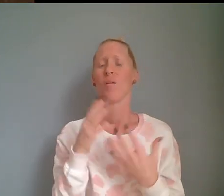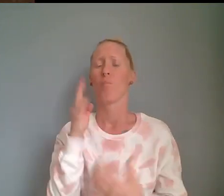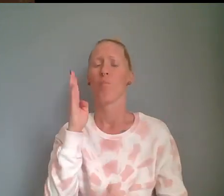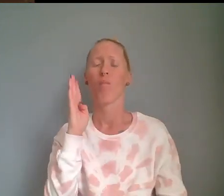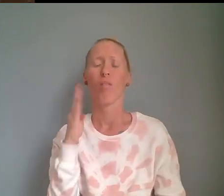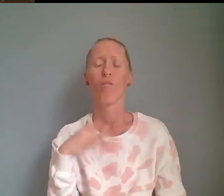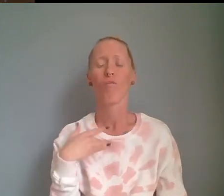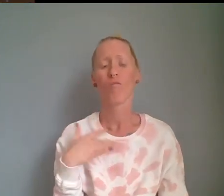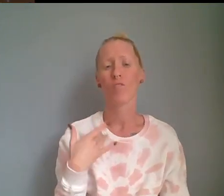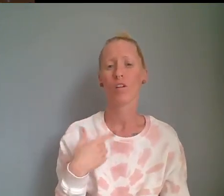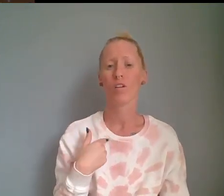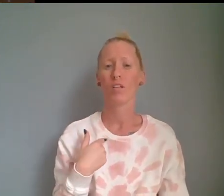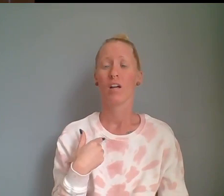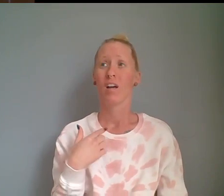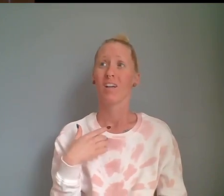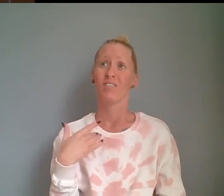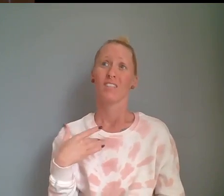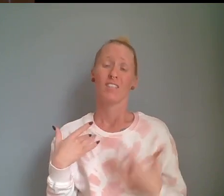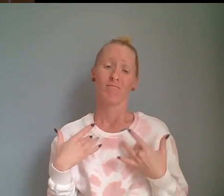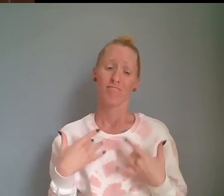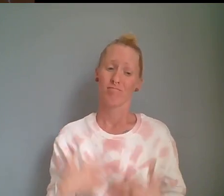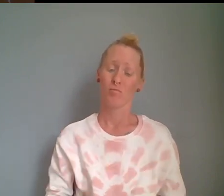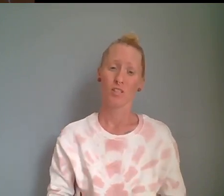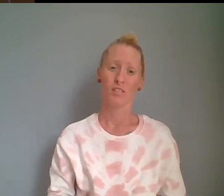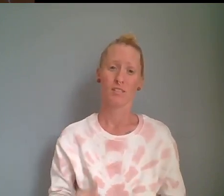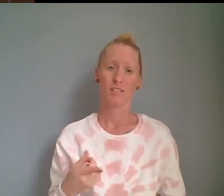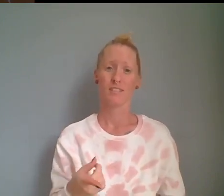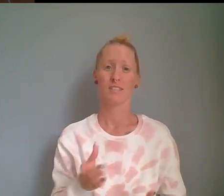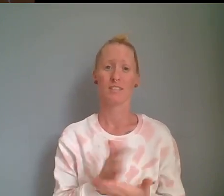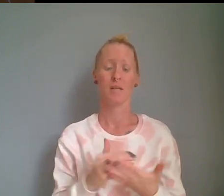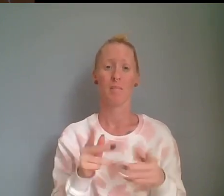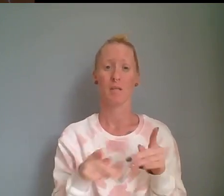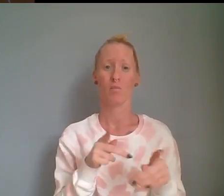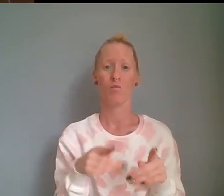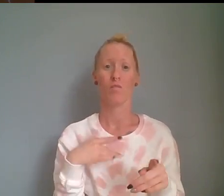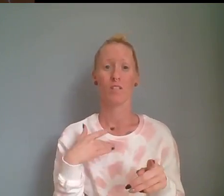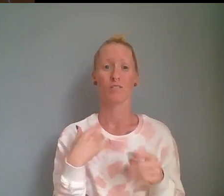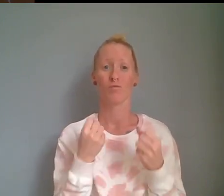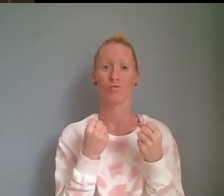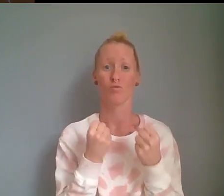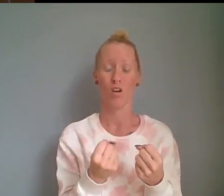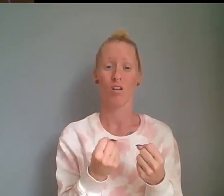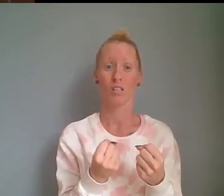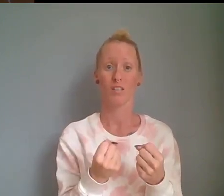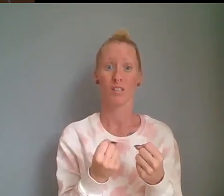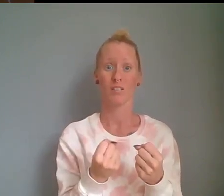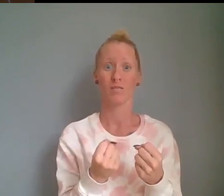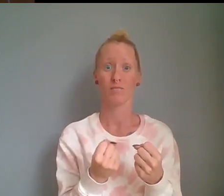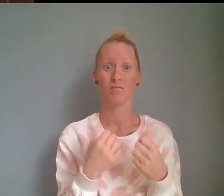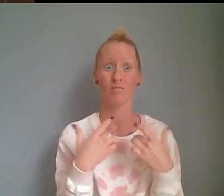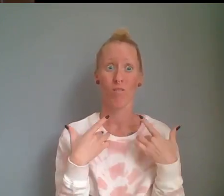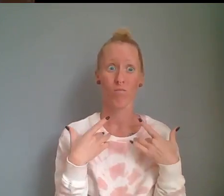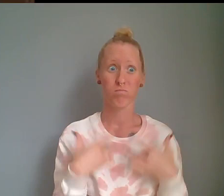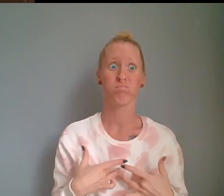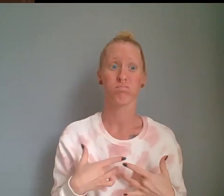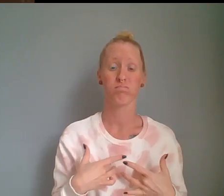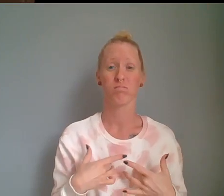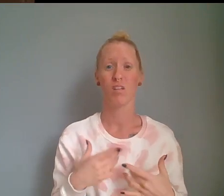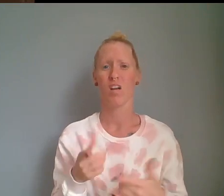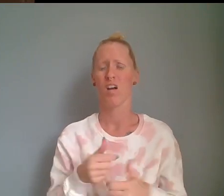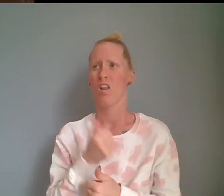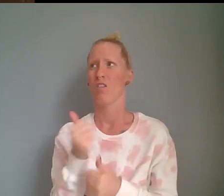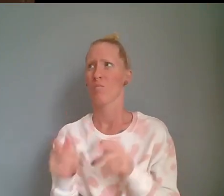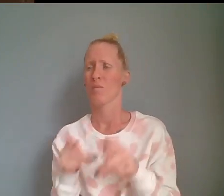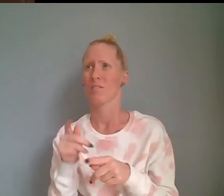or actually say you feel depressed. Some people feel those feelings very strongly. Other people don't really feel so sad